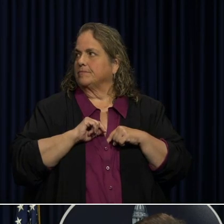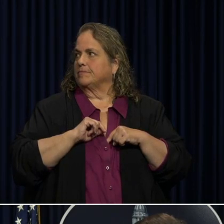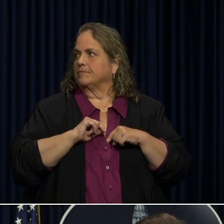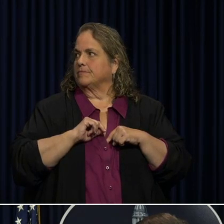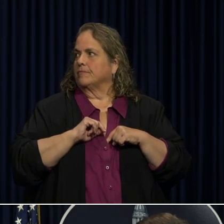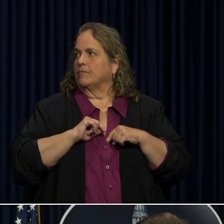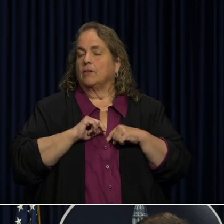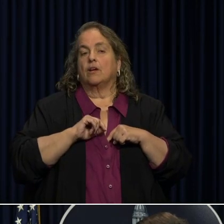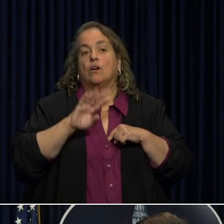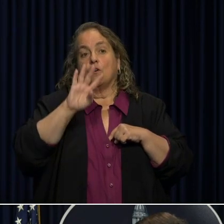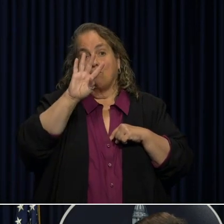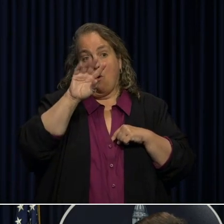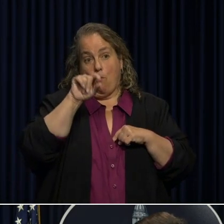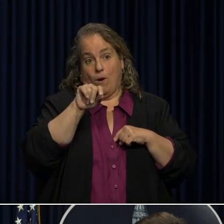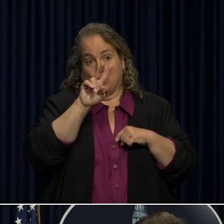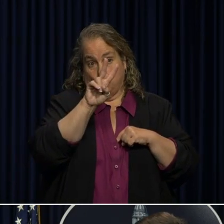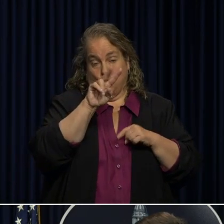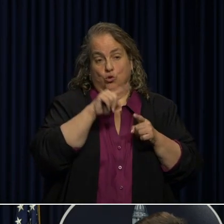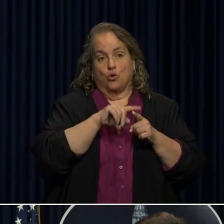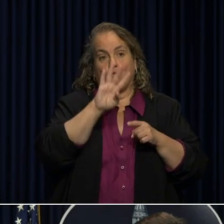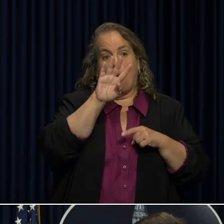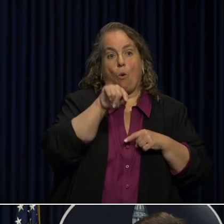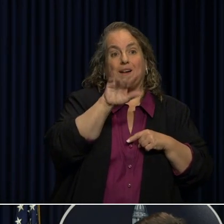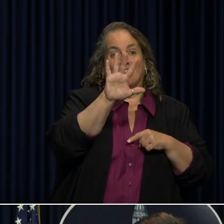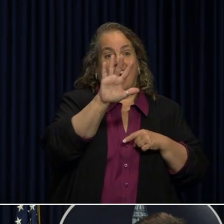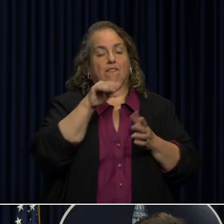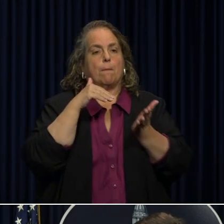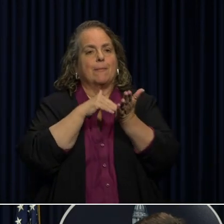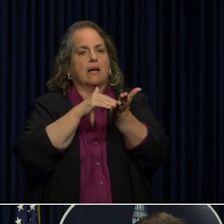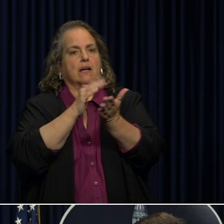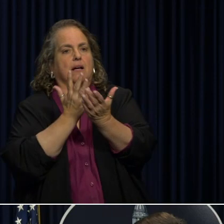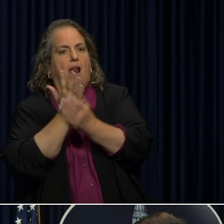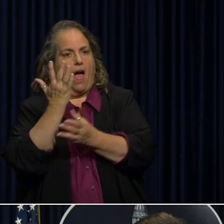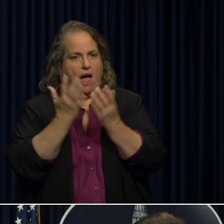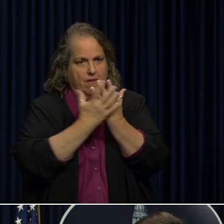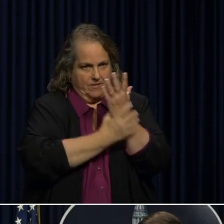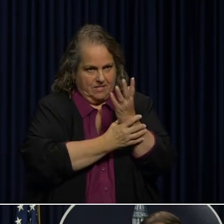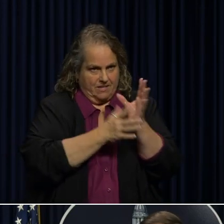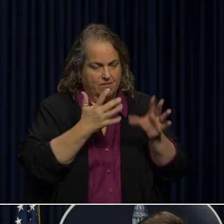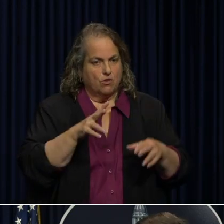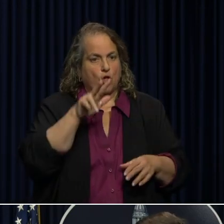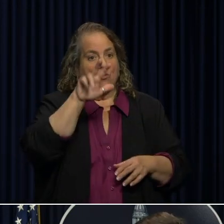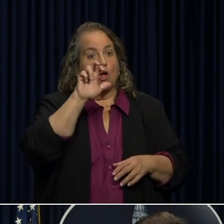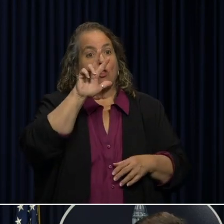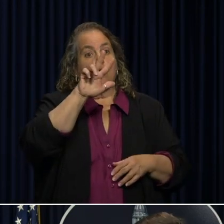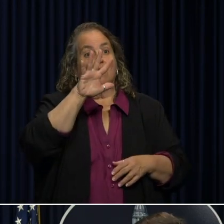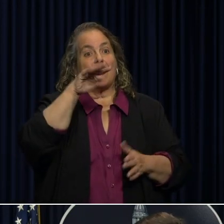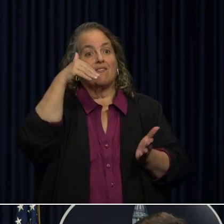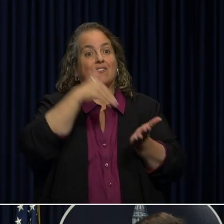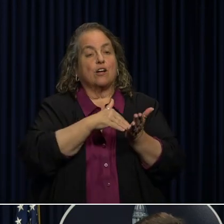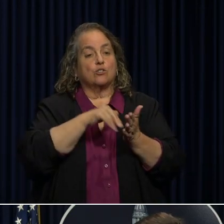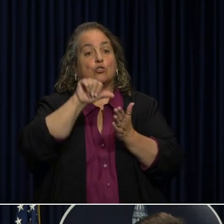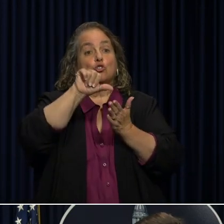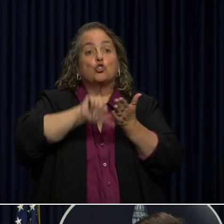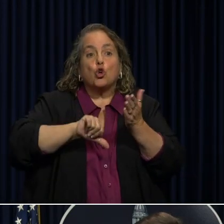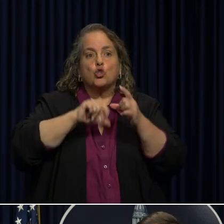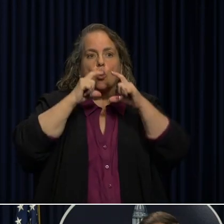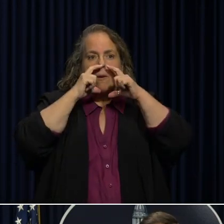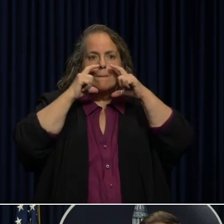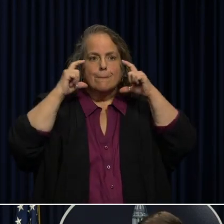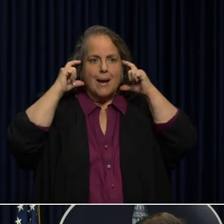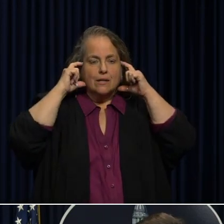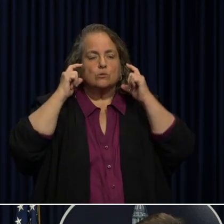So we've gone from 4.2 to 4.5 million gloves, from 335,000 surgical masks